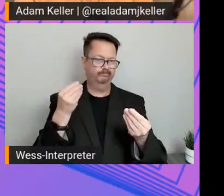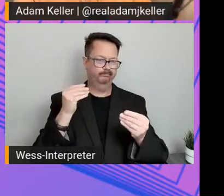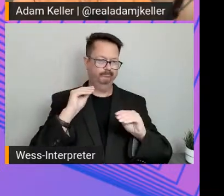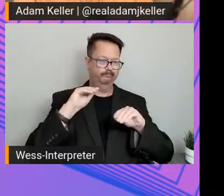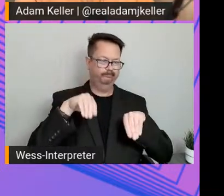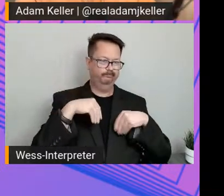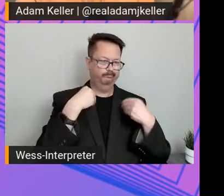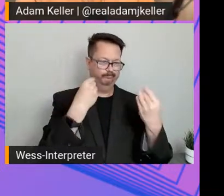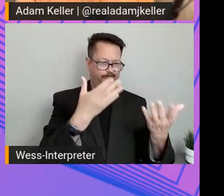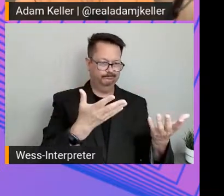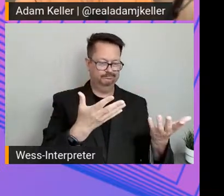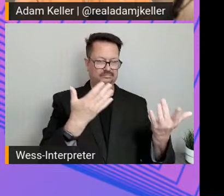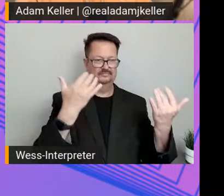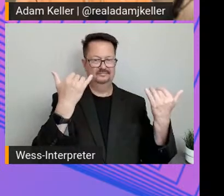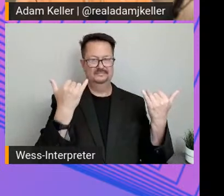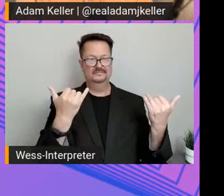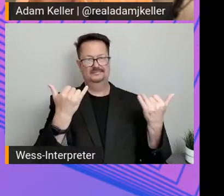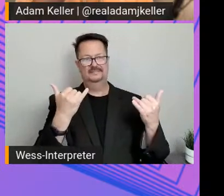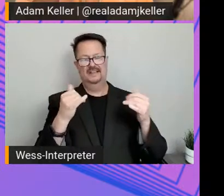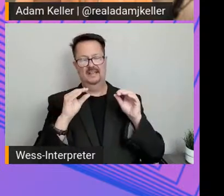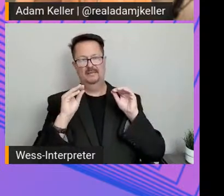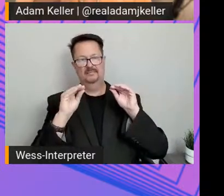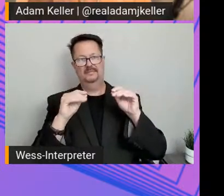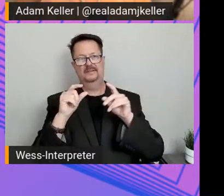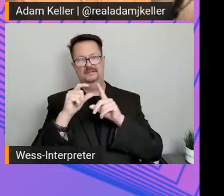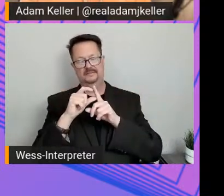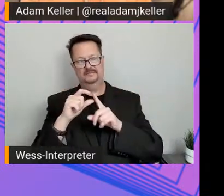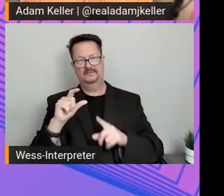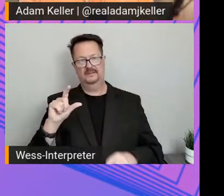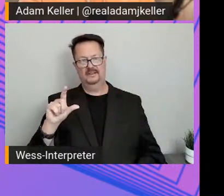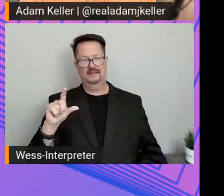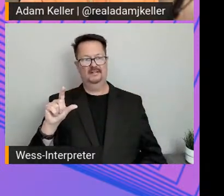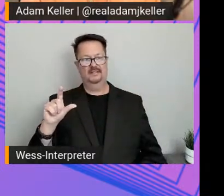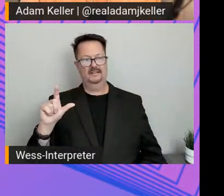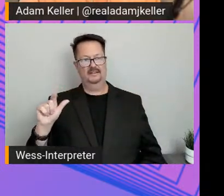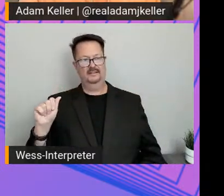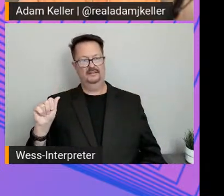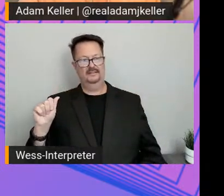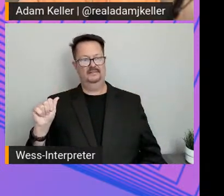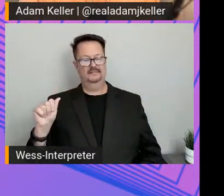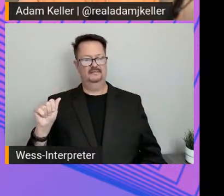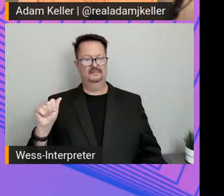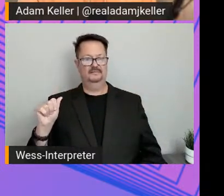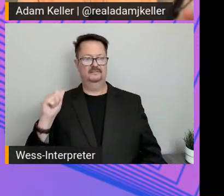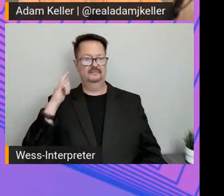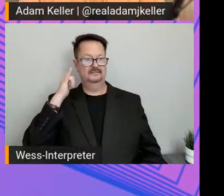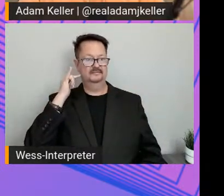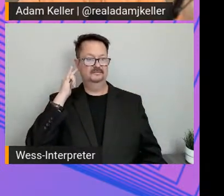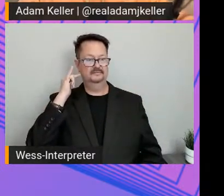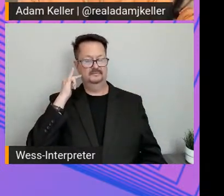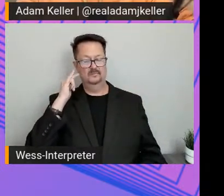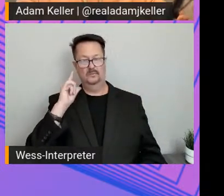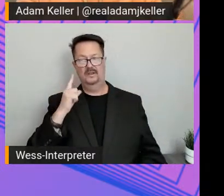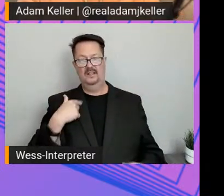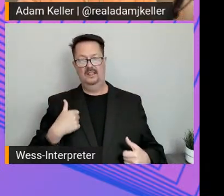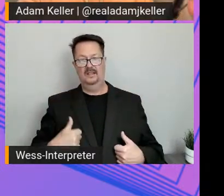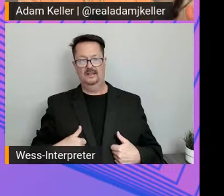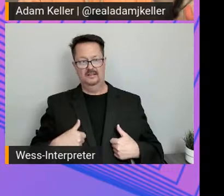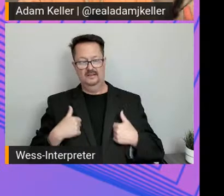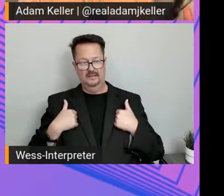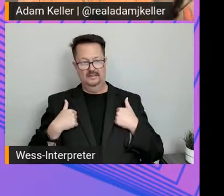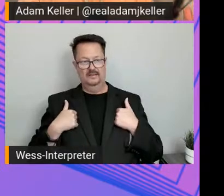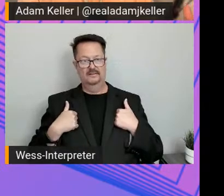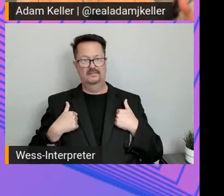passing in a term. I'm going to search for Los Angeles. That's where I live. And what this will do is it's going to talk